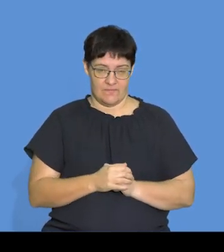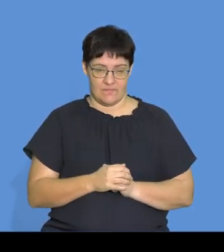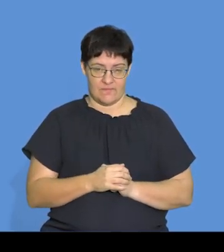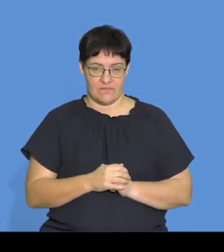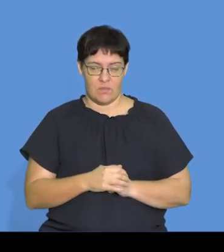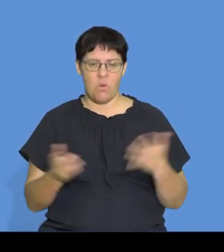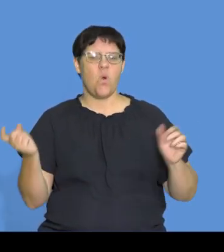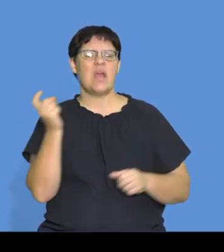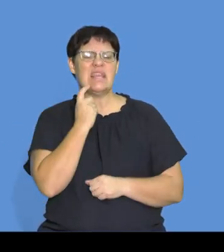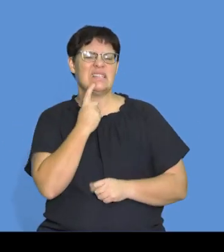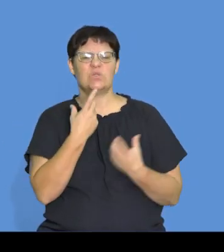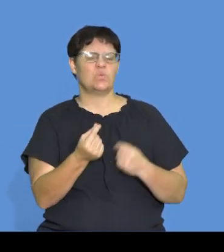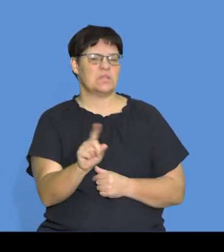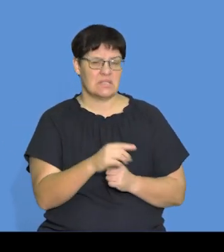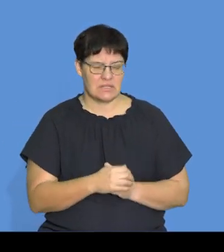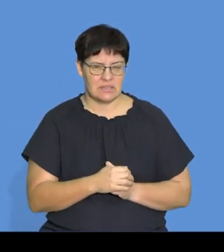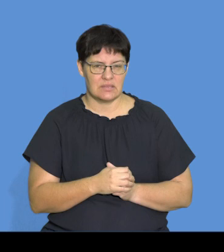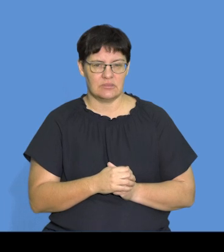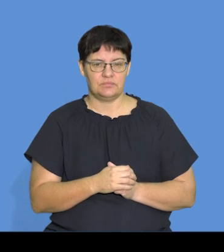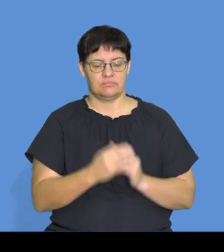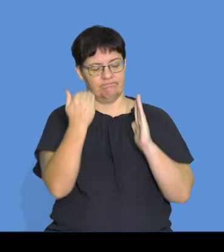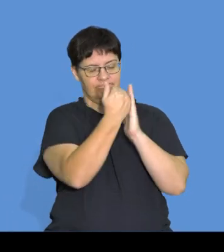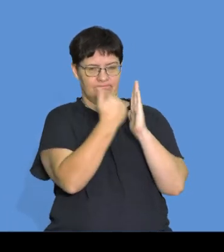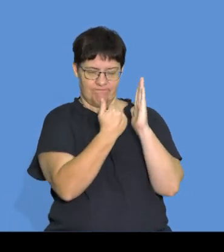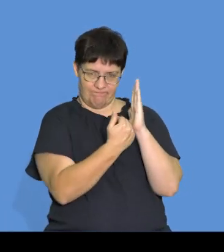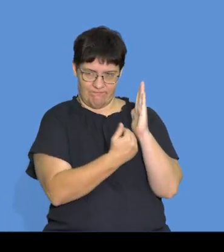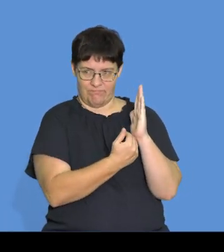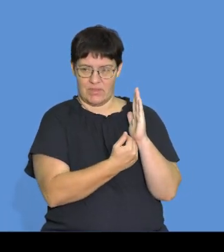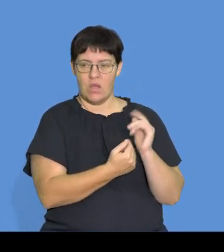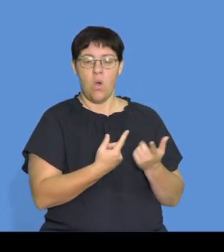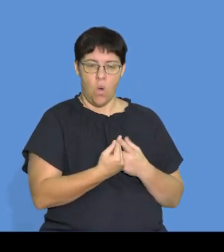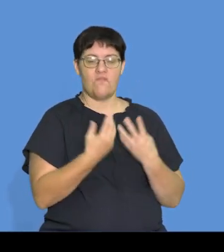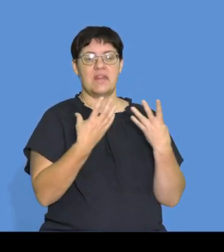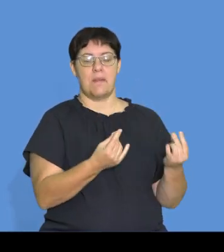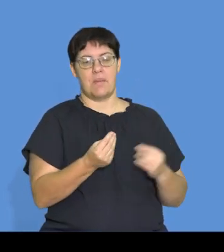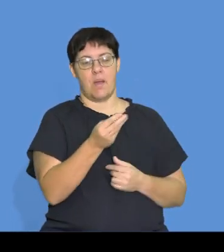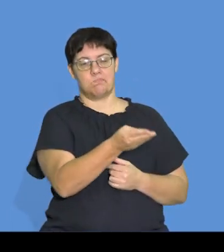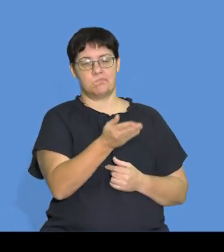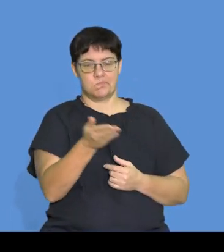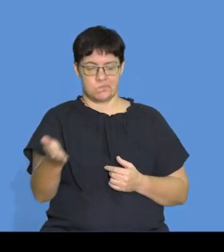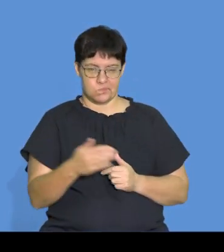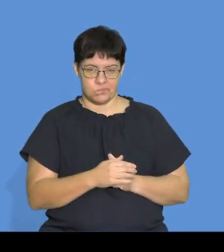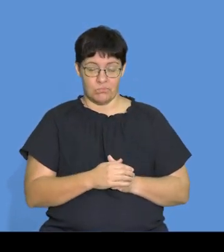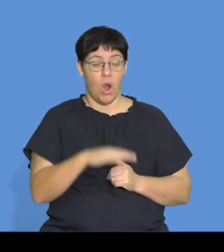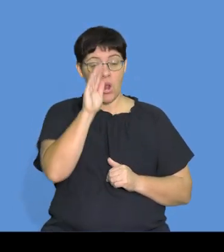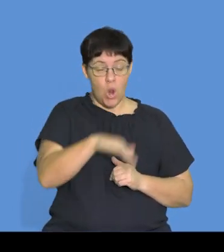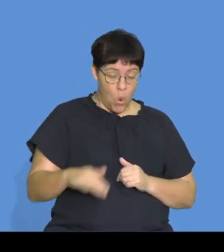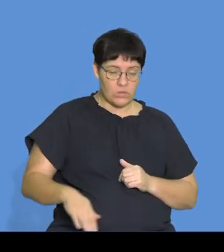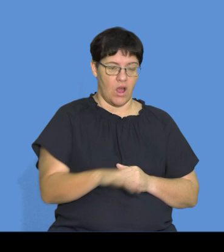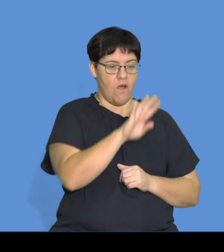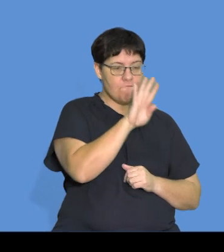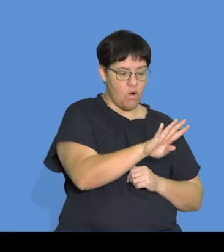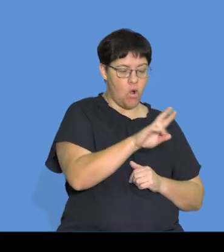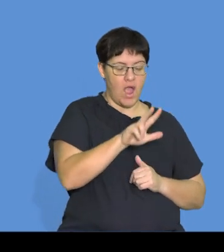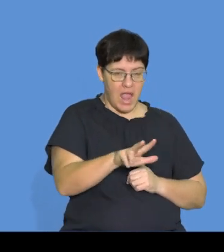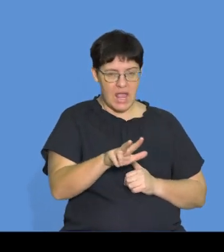way of doing this is to list all the multiples of the numbers that you have. The lowest that appears